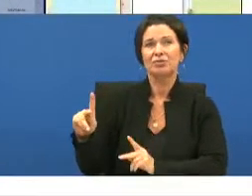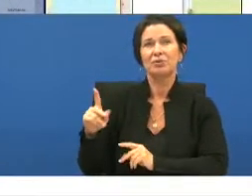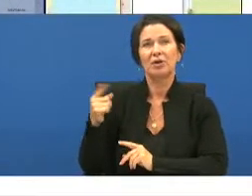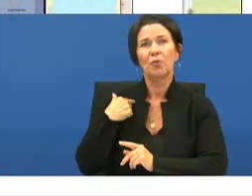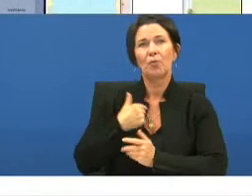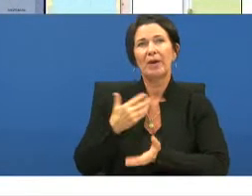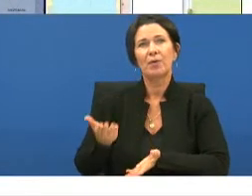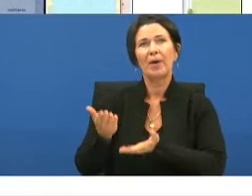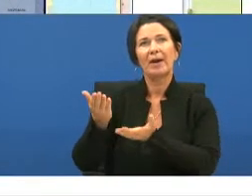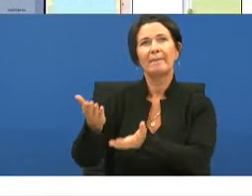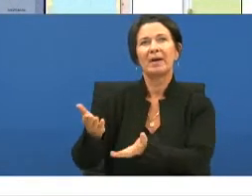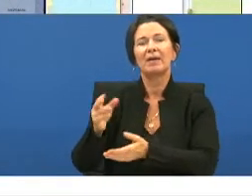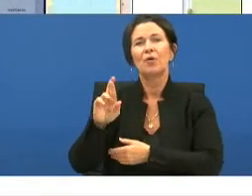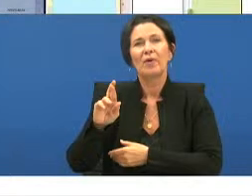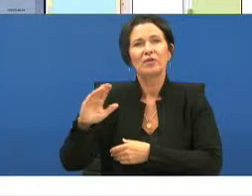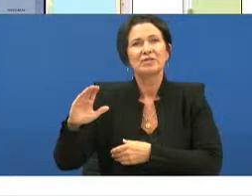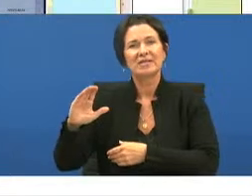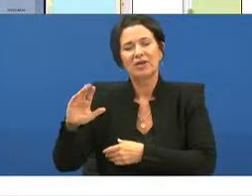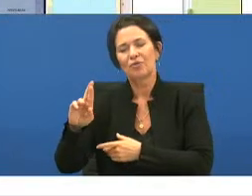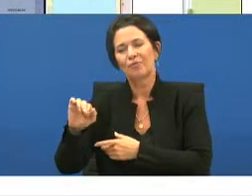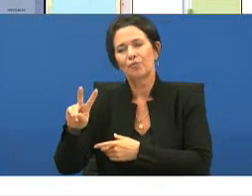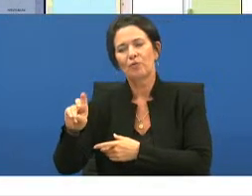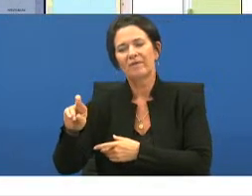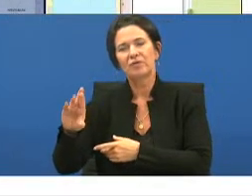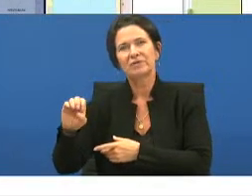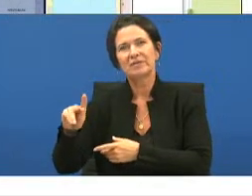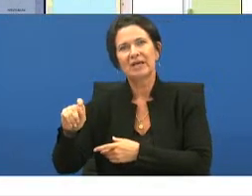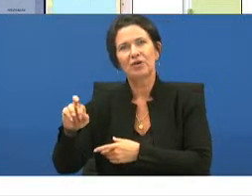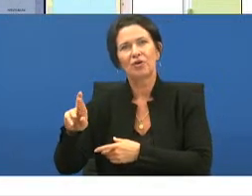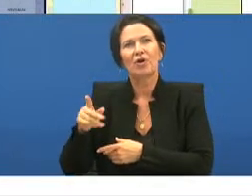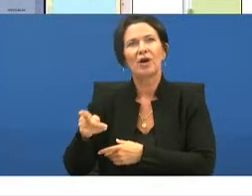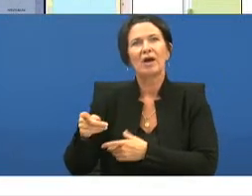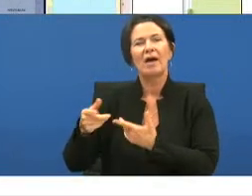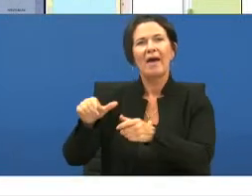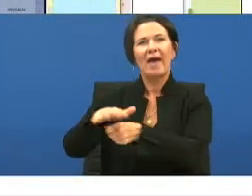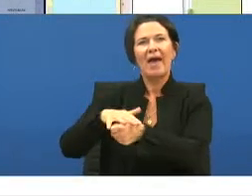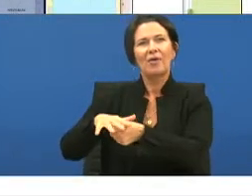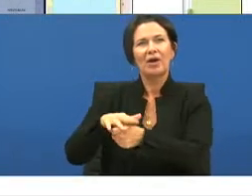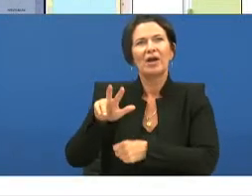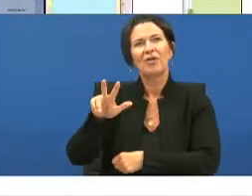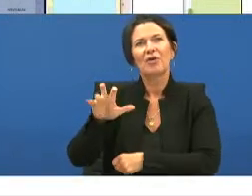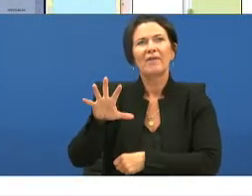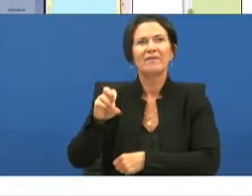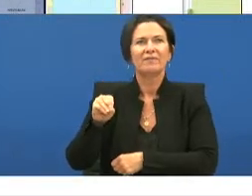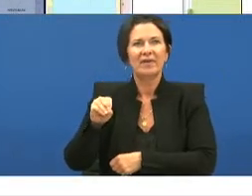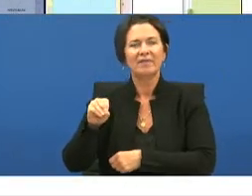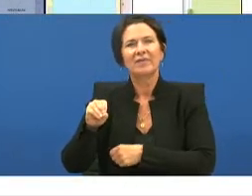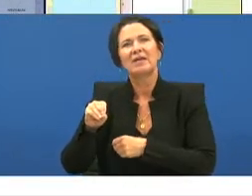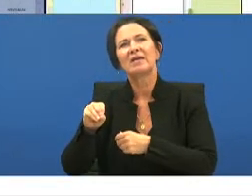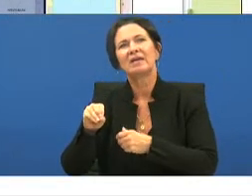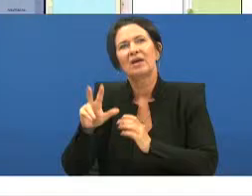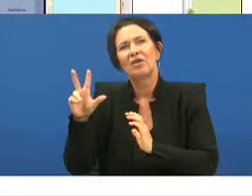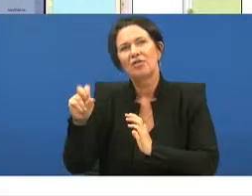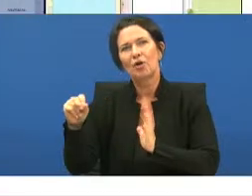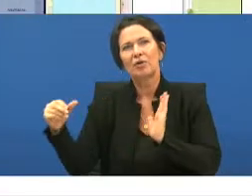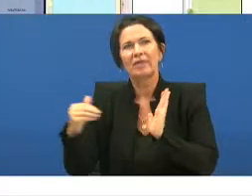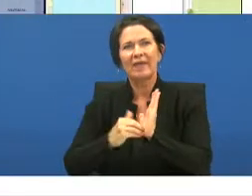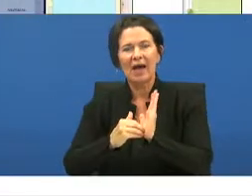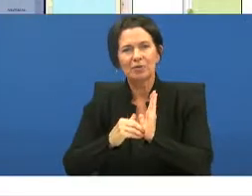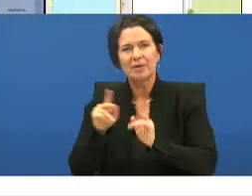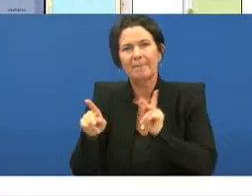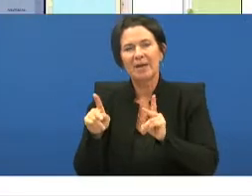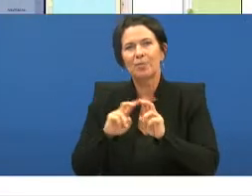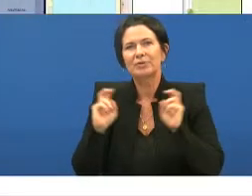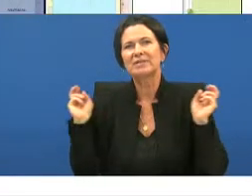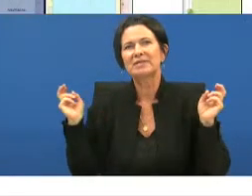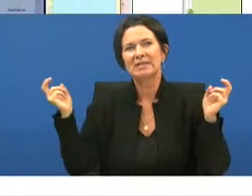recommended a 40,000 square foot flex hall / concert venue with a 3,000 seat capacity